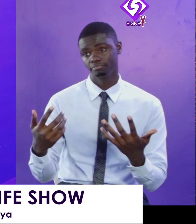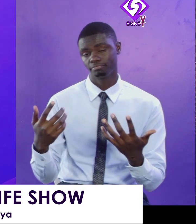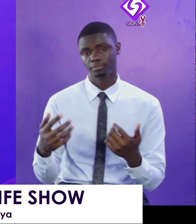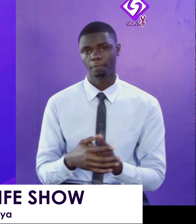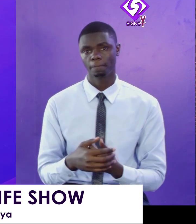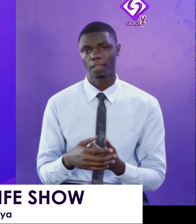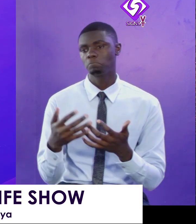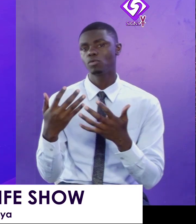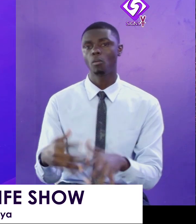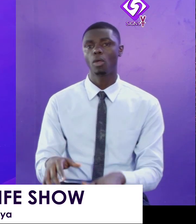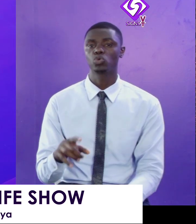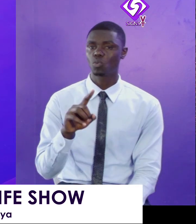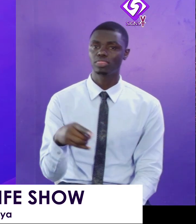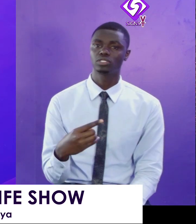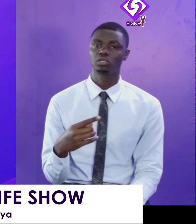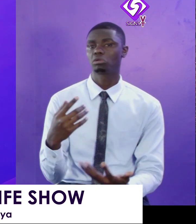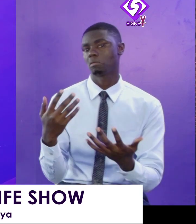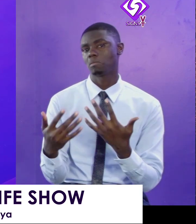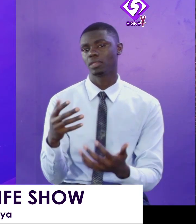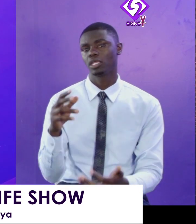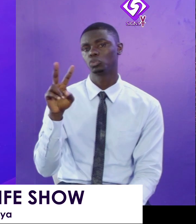in 1,000, 2,000,